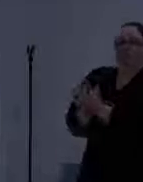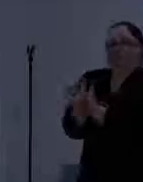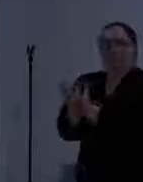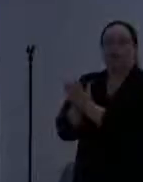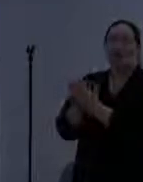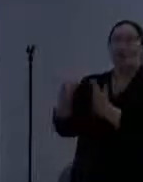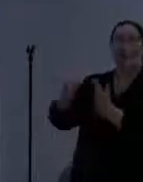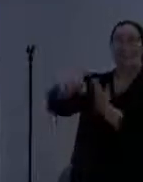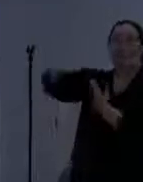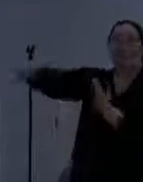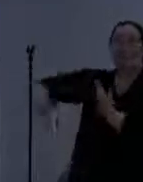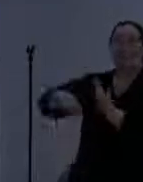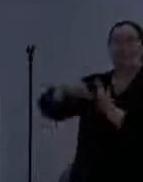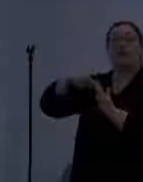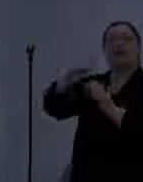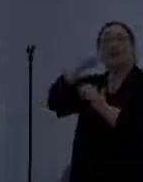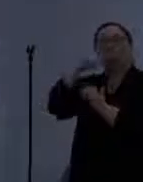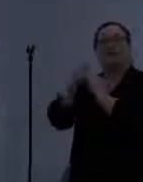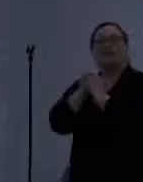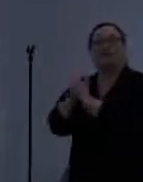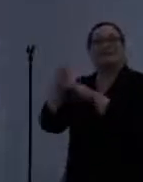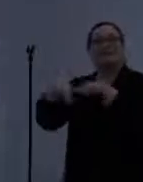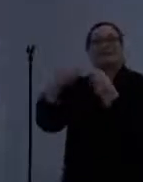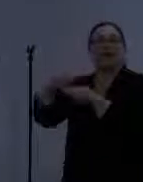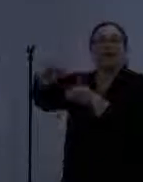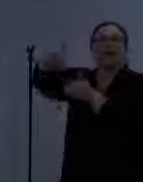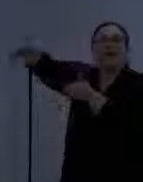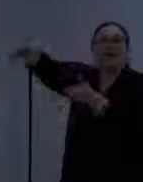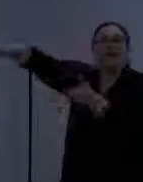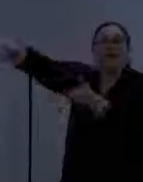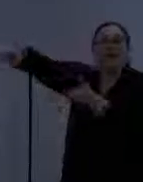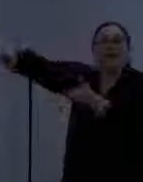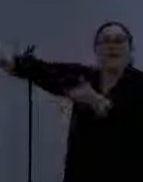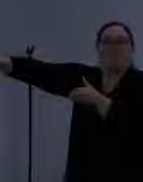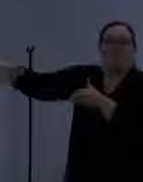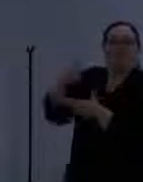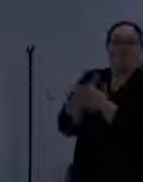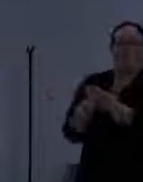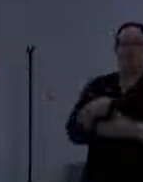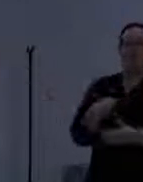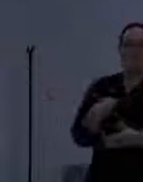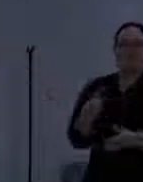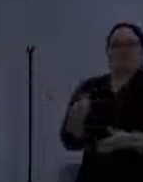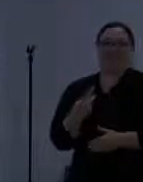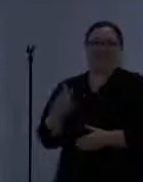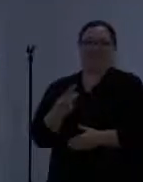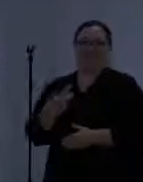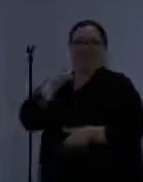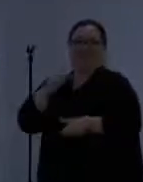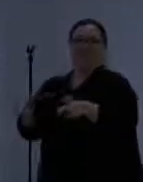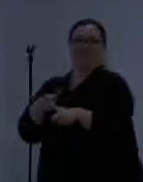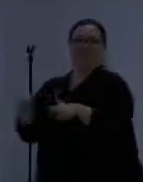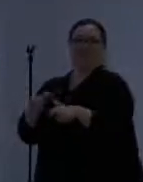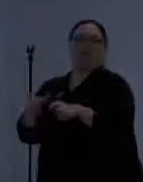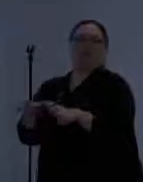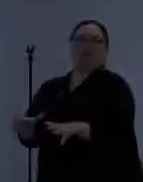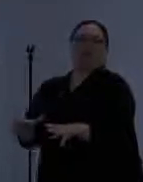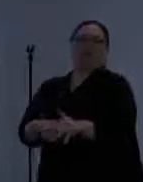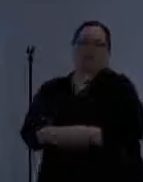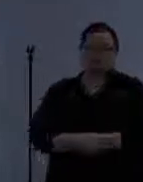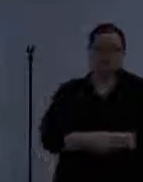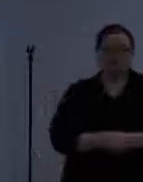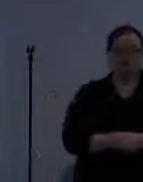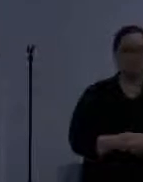website, and it's been a real shift, and I'm just going to go to the next slide there. So